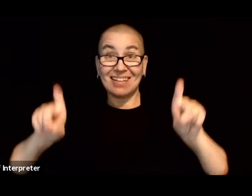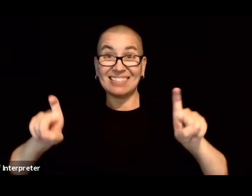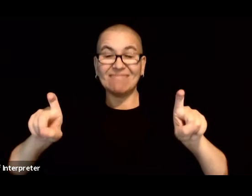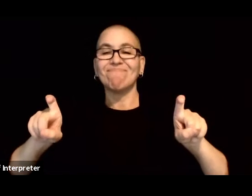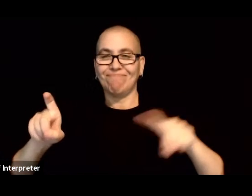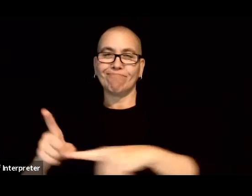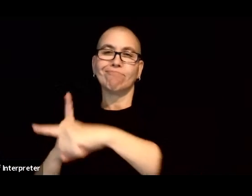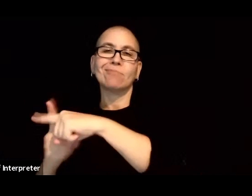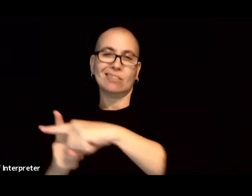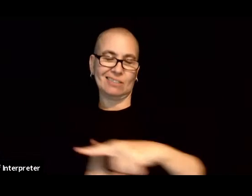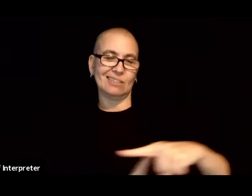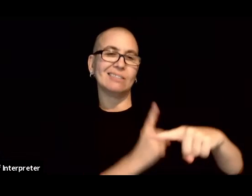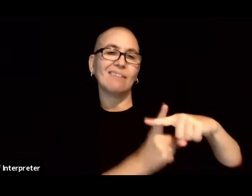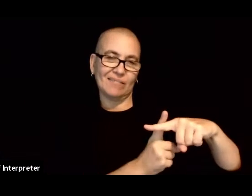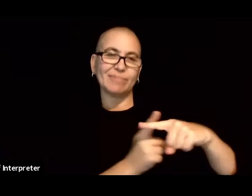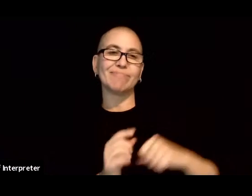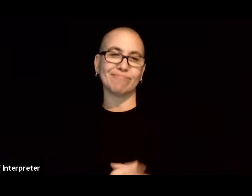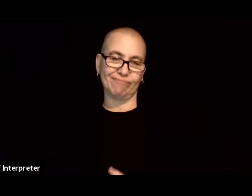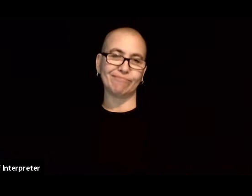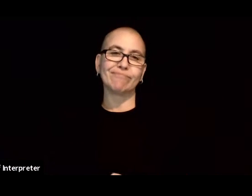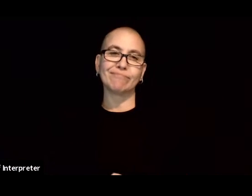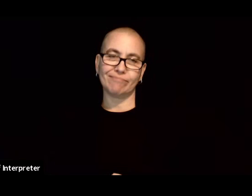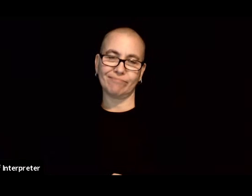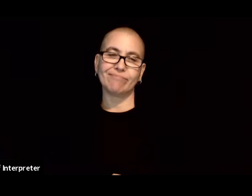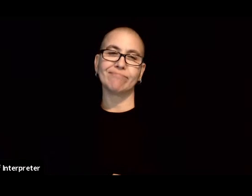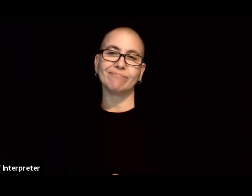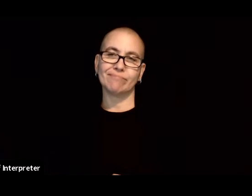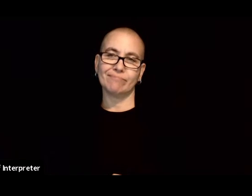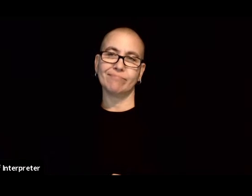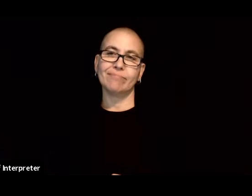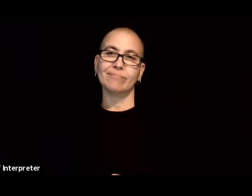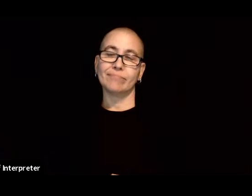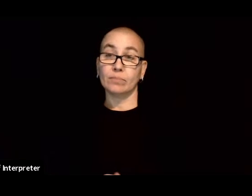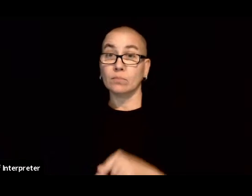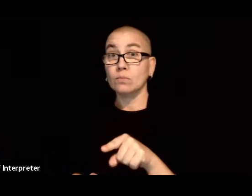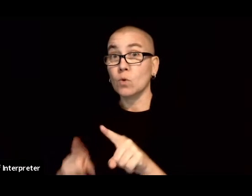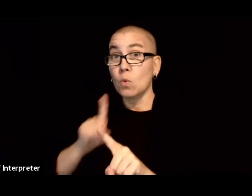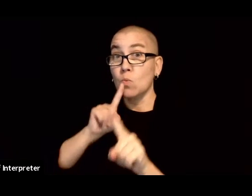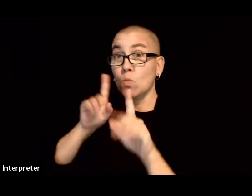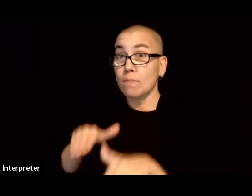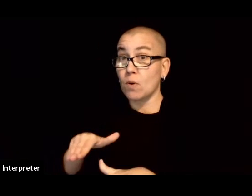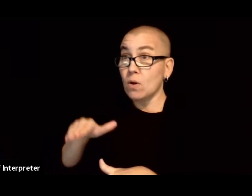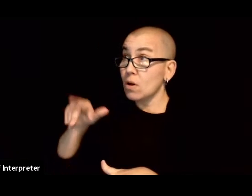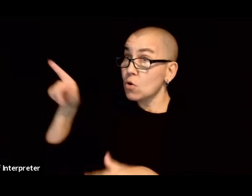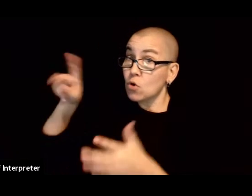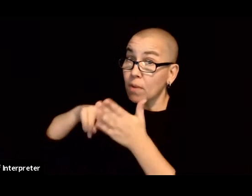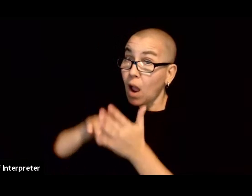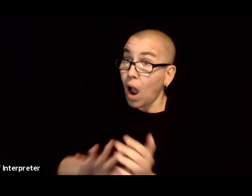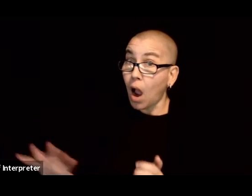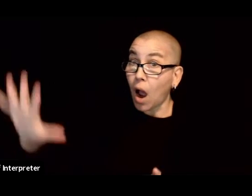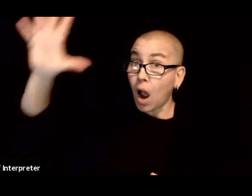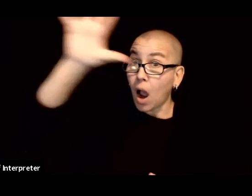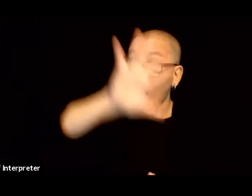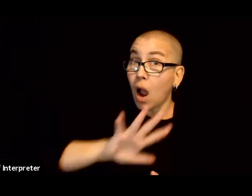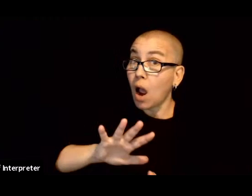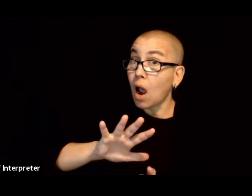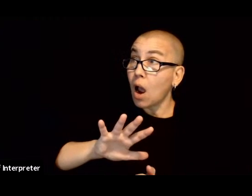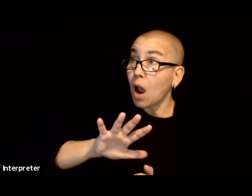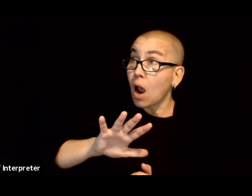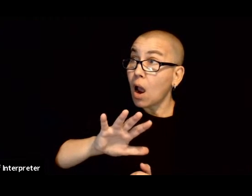And that's 4 cases across the entire state then, or is that just the metro are we talking about? No, that's across the entire state.